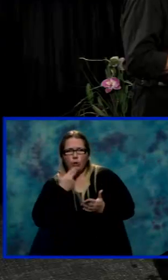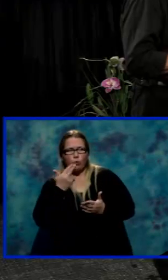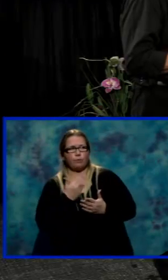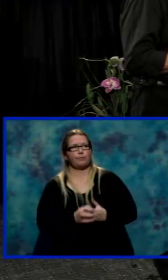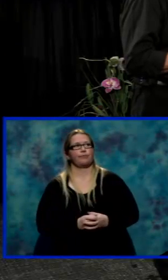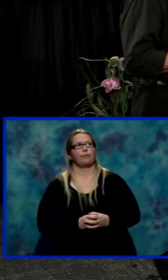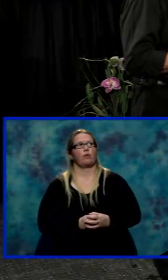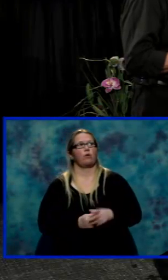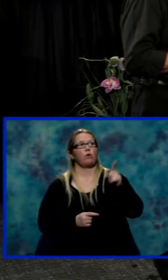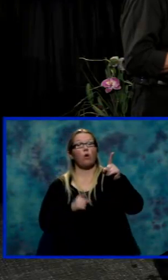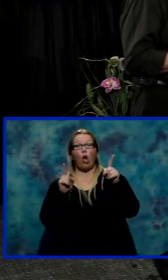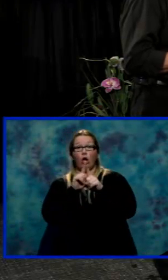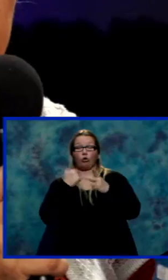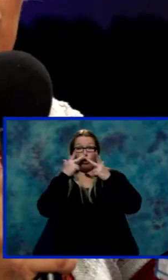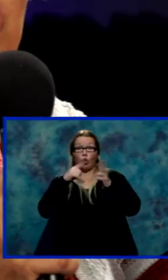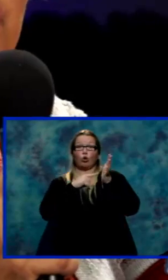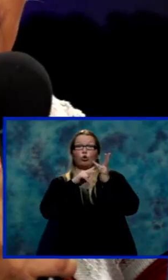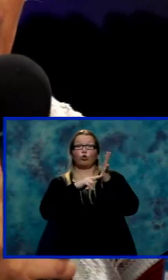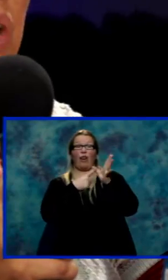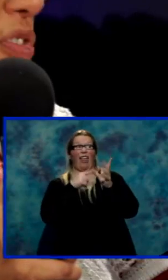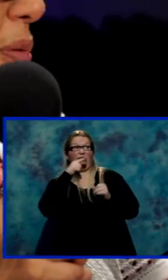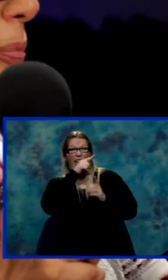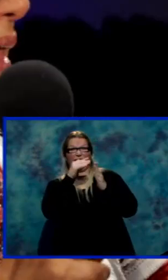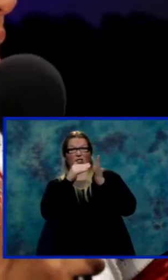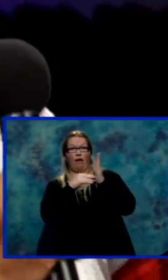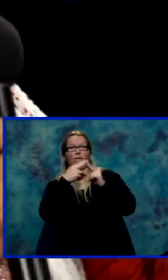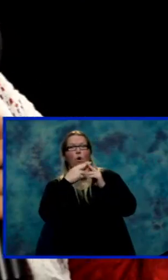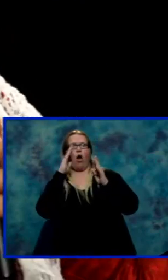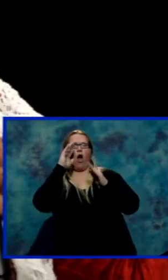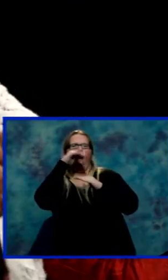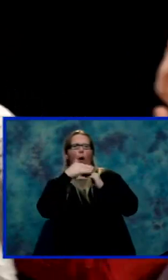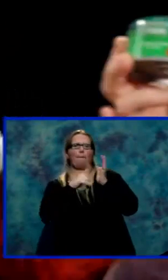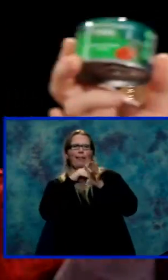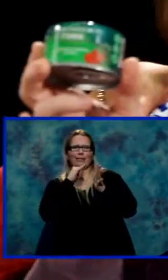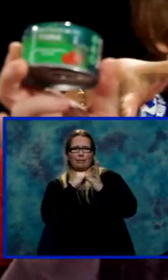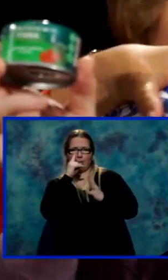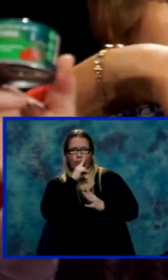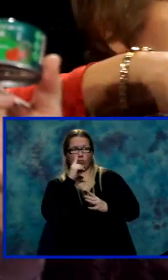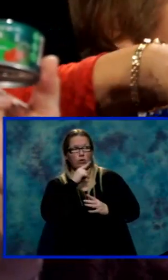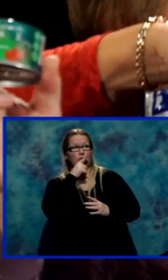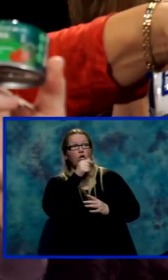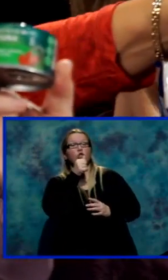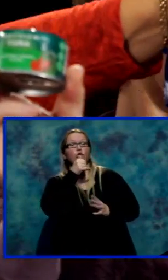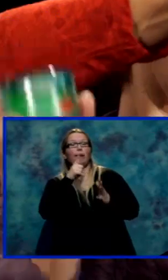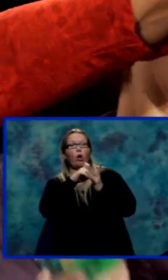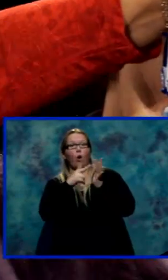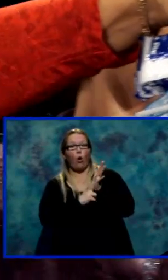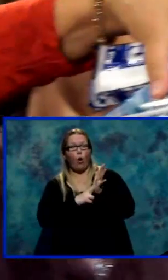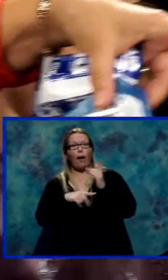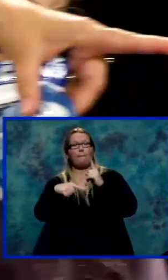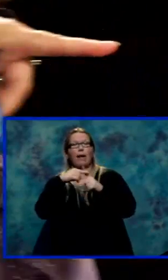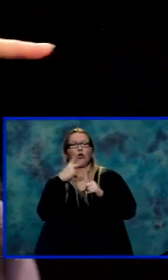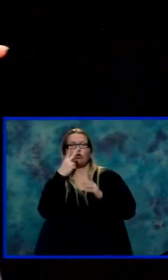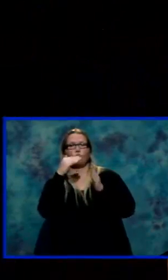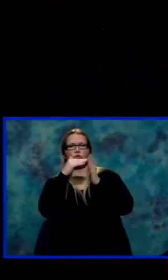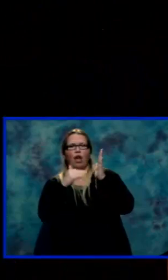got tunas. This size tuna are for the homeless. Sweet corn, that size, and two sizes of